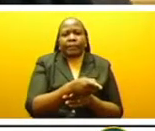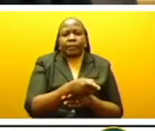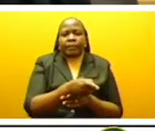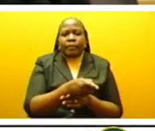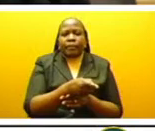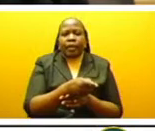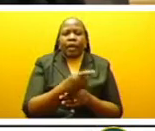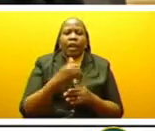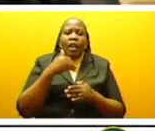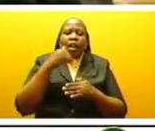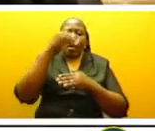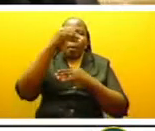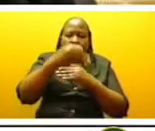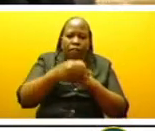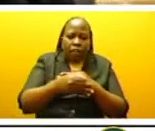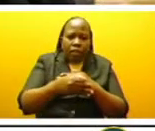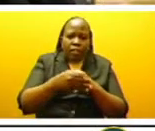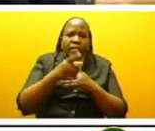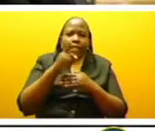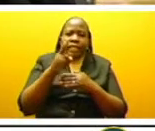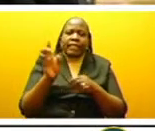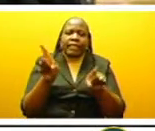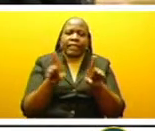Beyond that, it is superfluous.